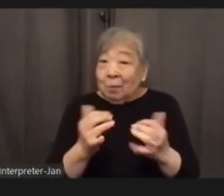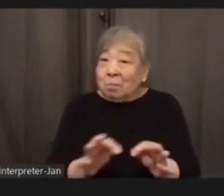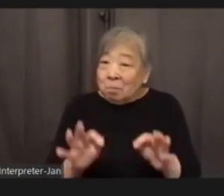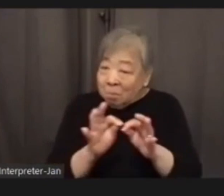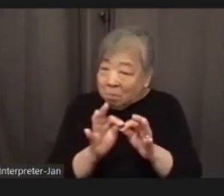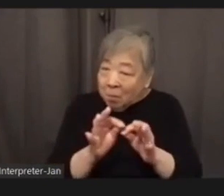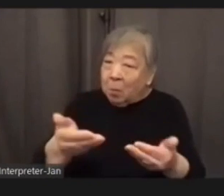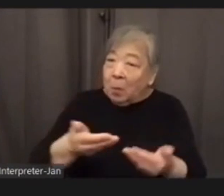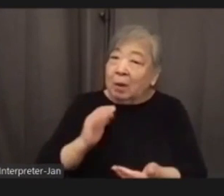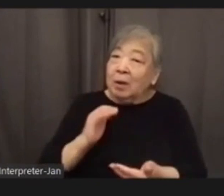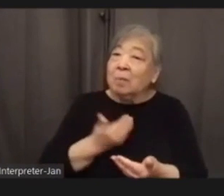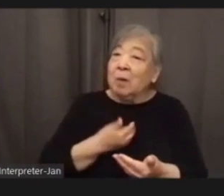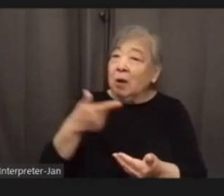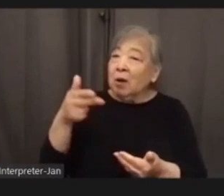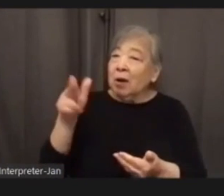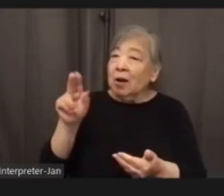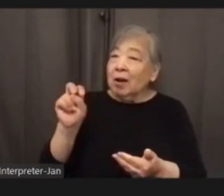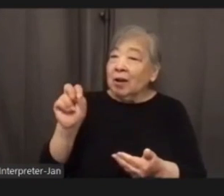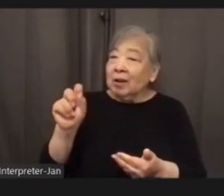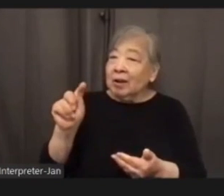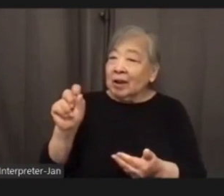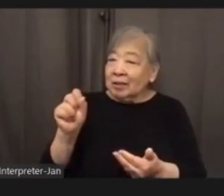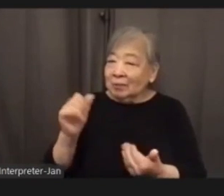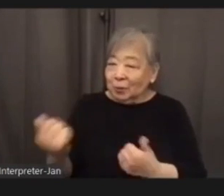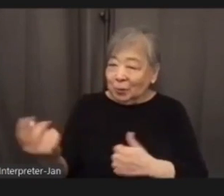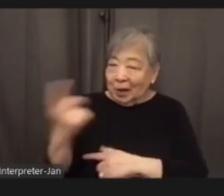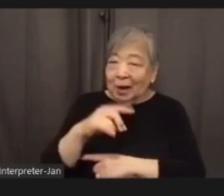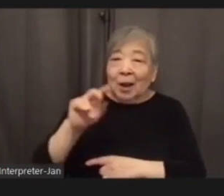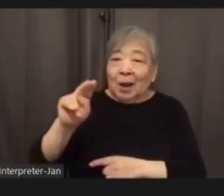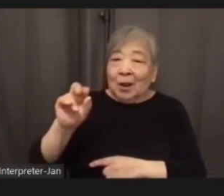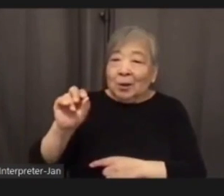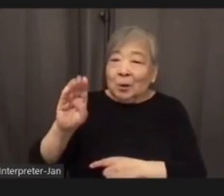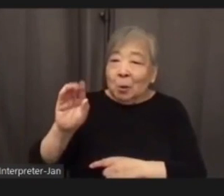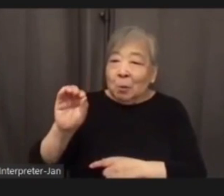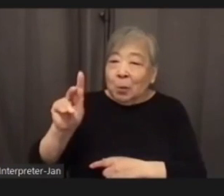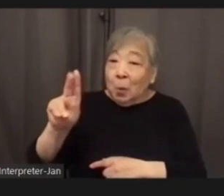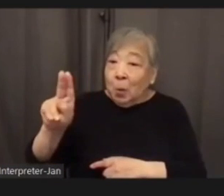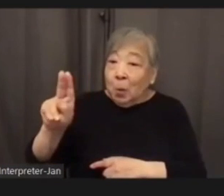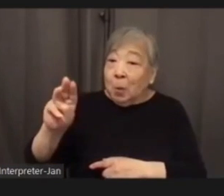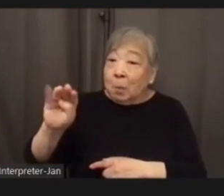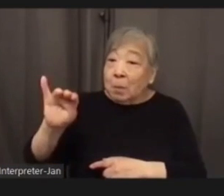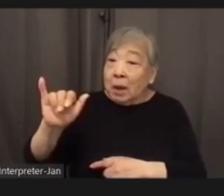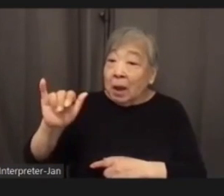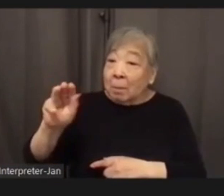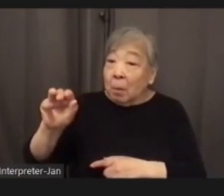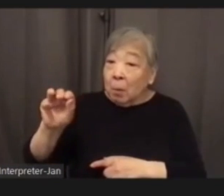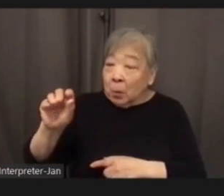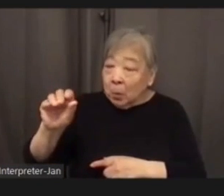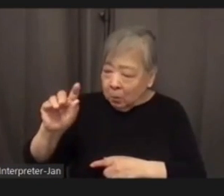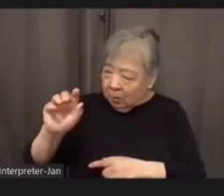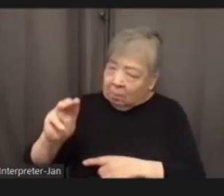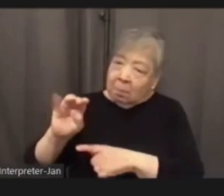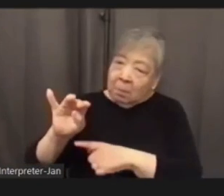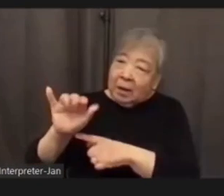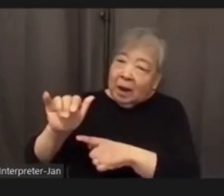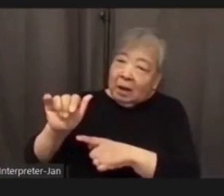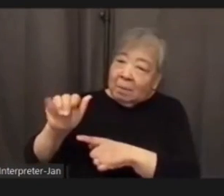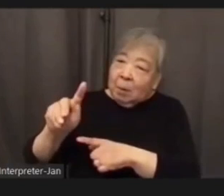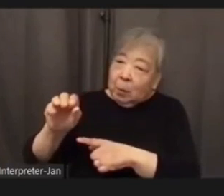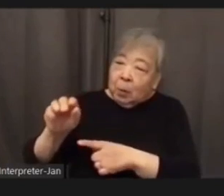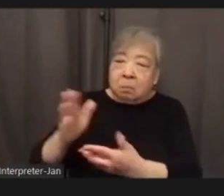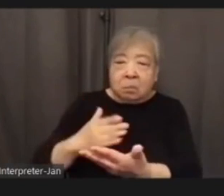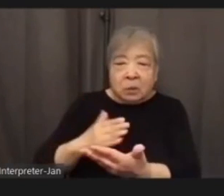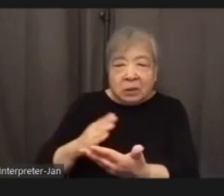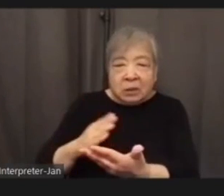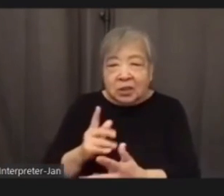our guests for today. Nobuko Miyamoto is a musician,